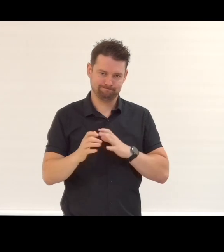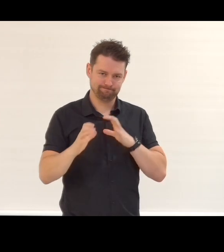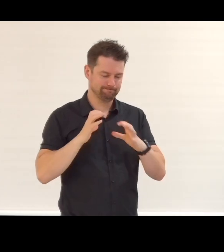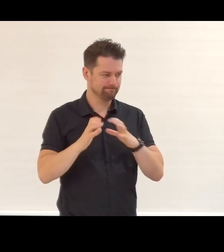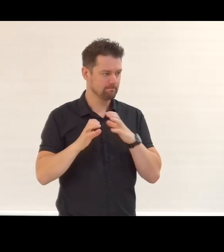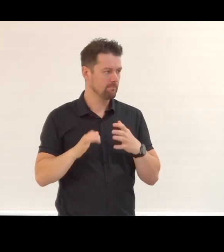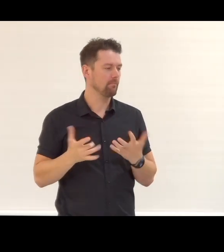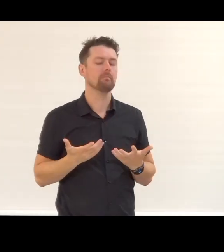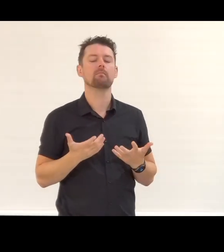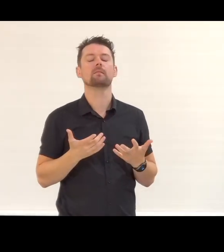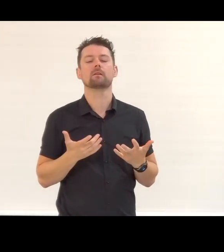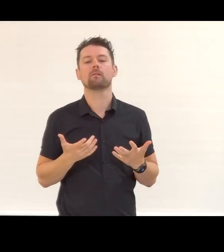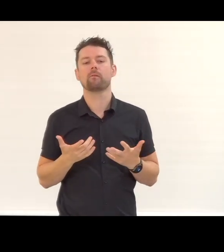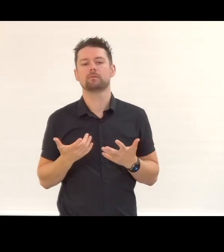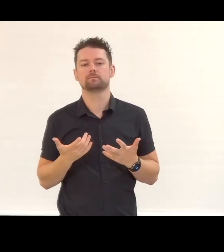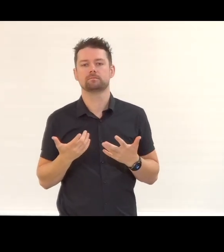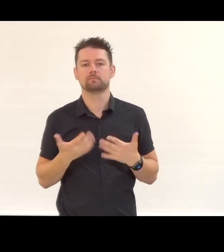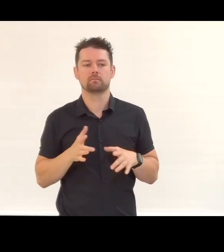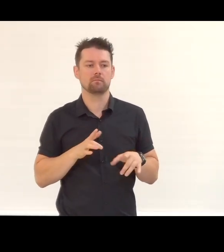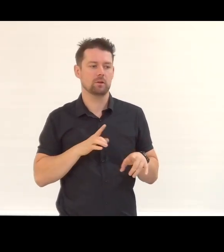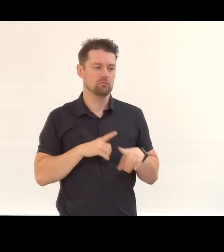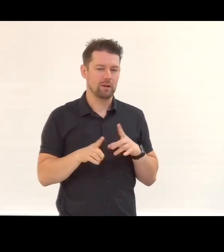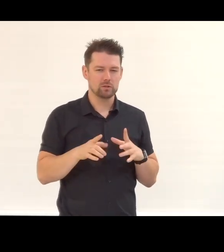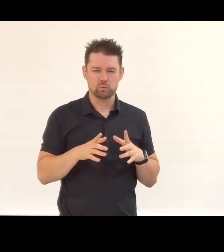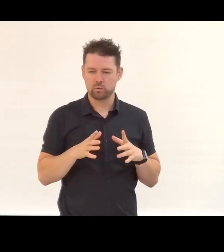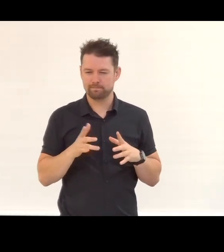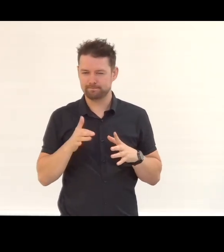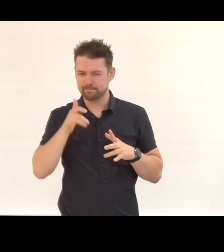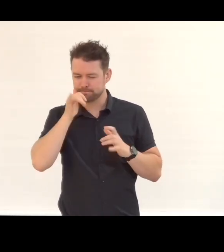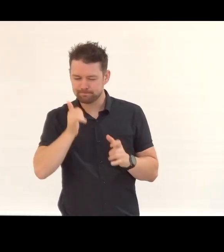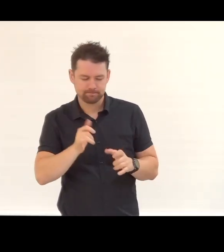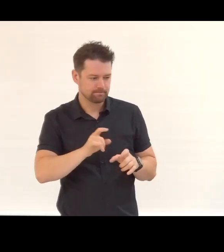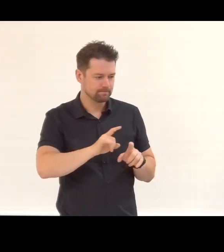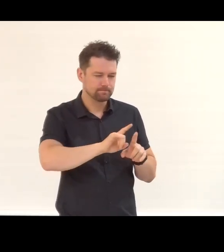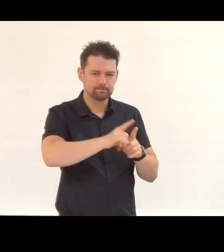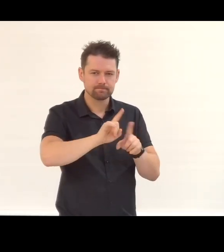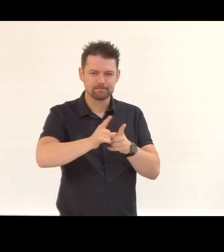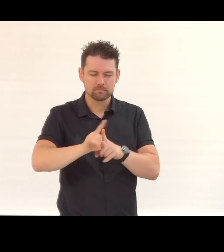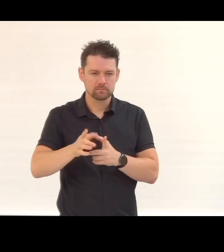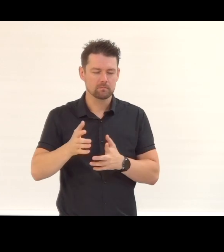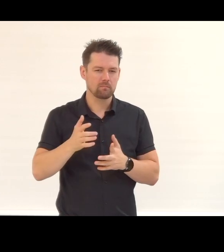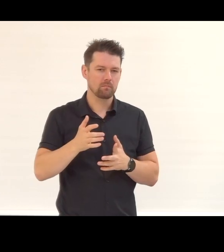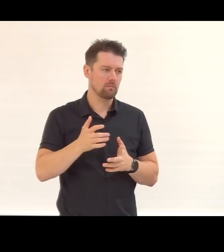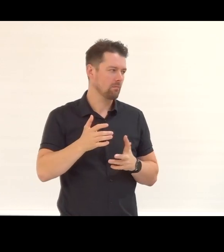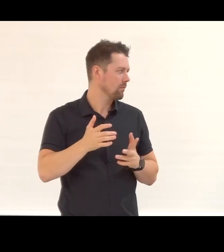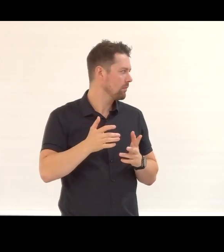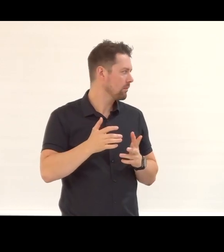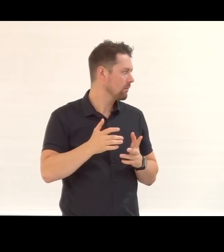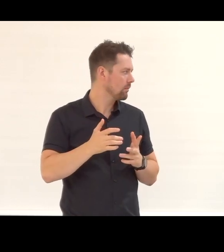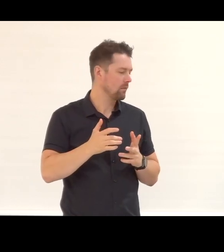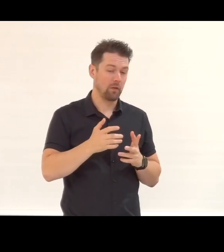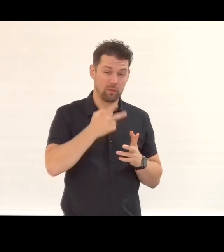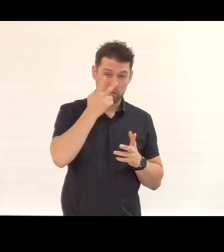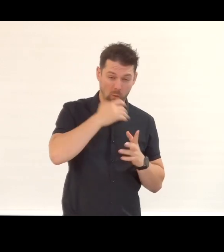we tried to we tested the black ones, the white ones. We tested the new comms, the old